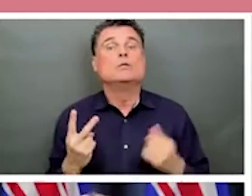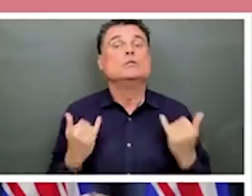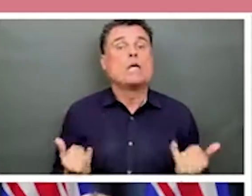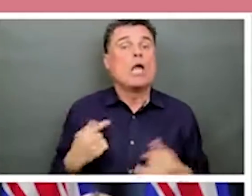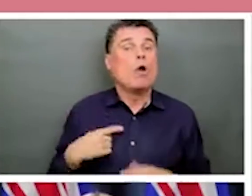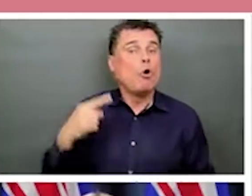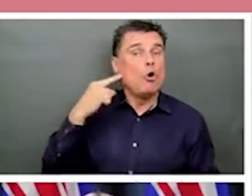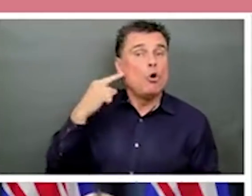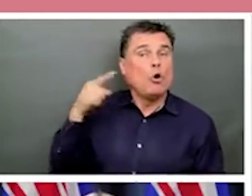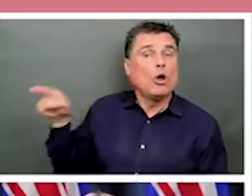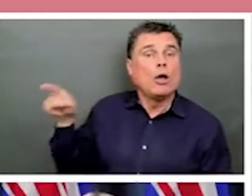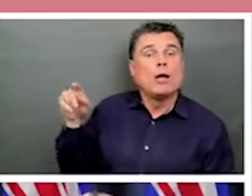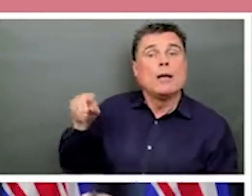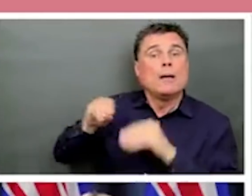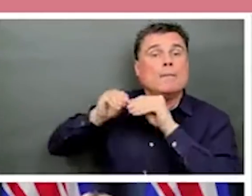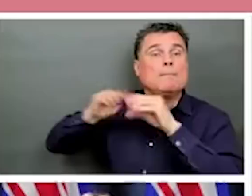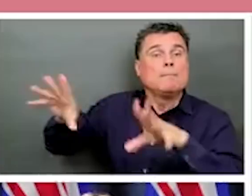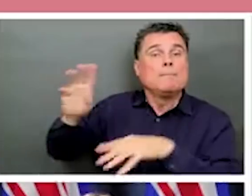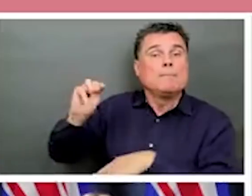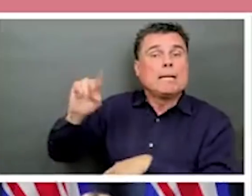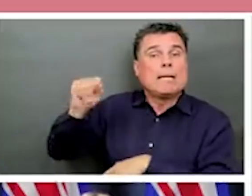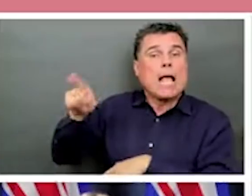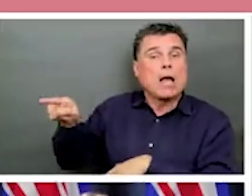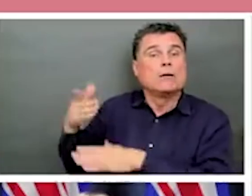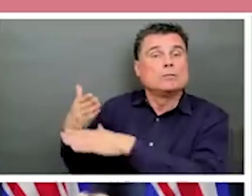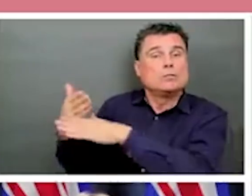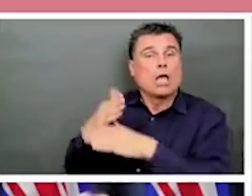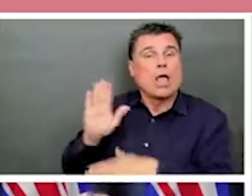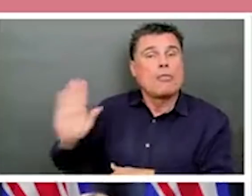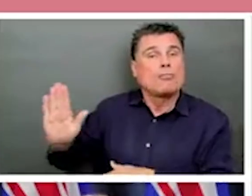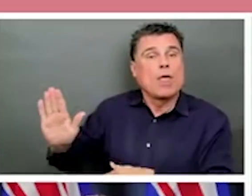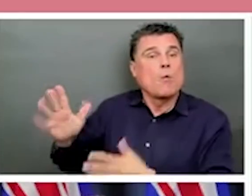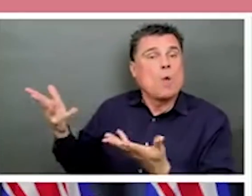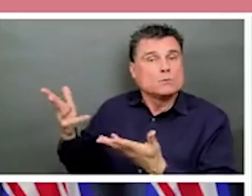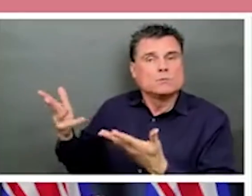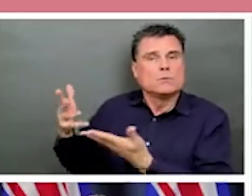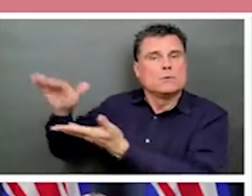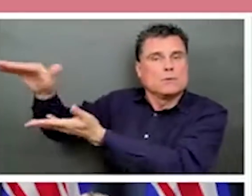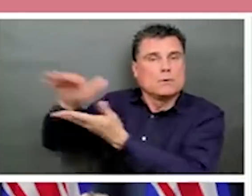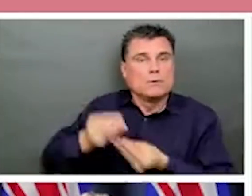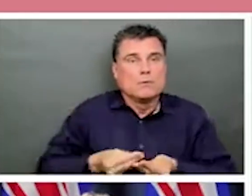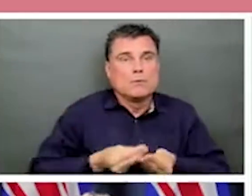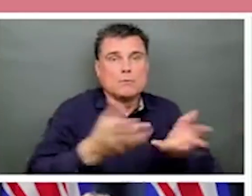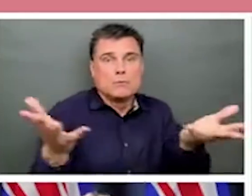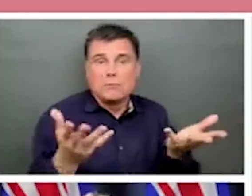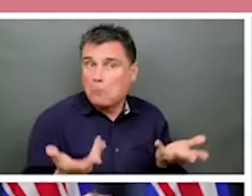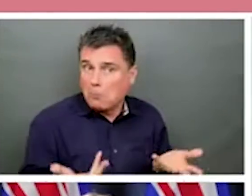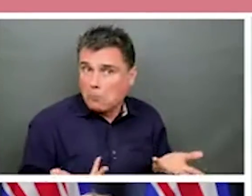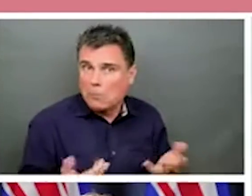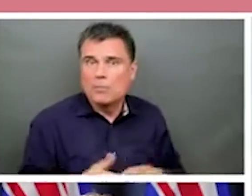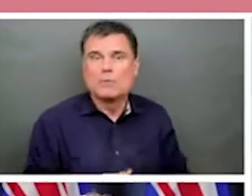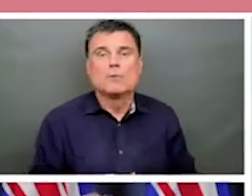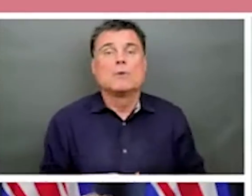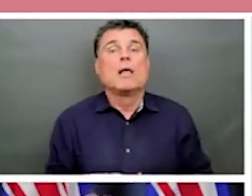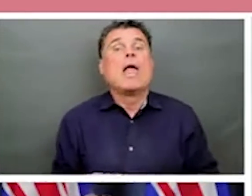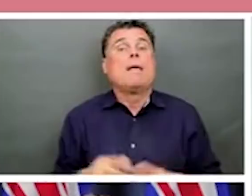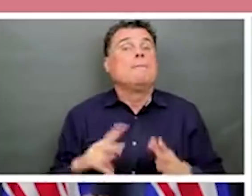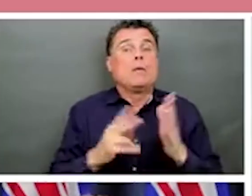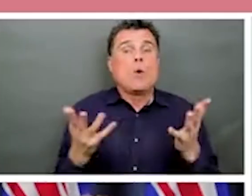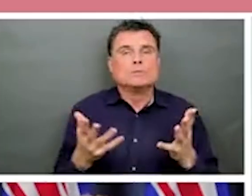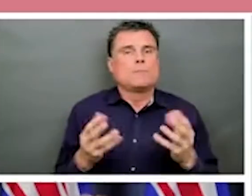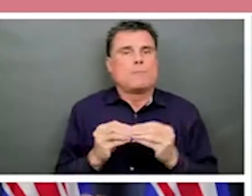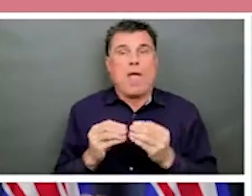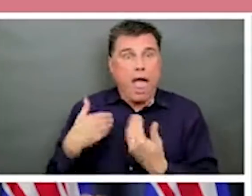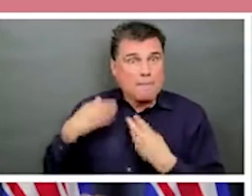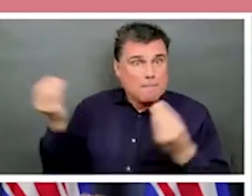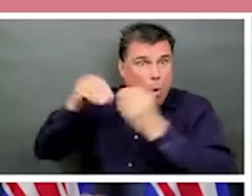additional doses from the United States. So that will allow us to actually speed up, again, some of those processes. So